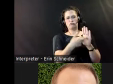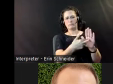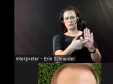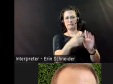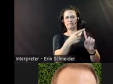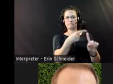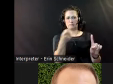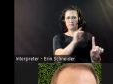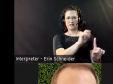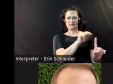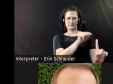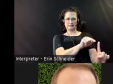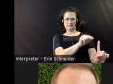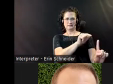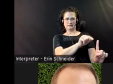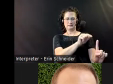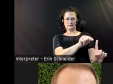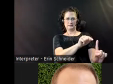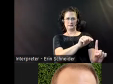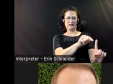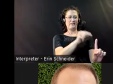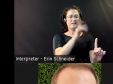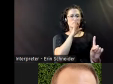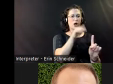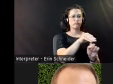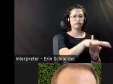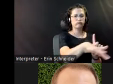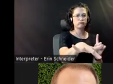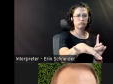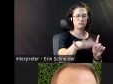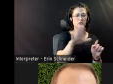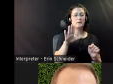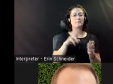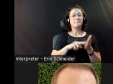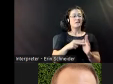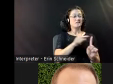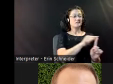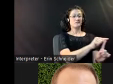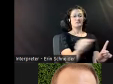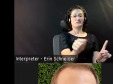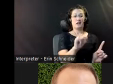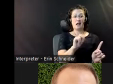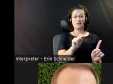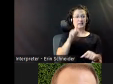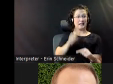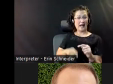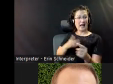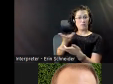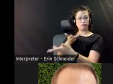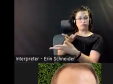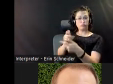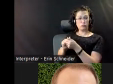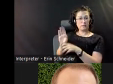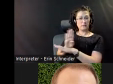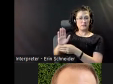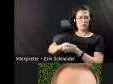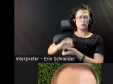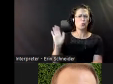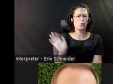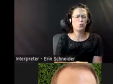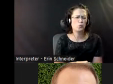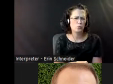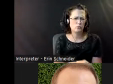not the only ones that talk to business partners. I used to run application development in a large organization, and I would not have wanted anybody to talk to